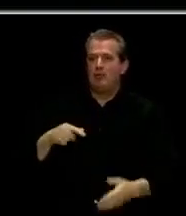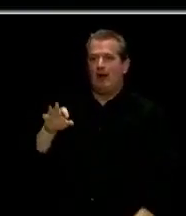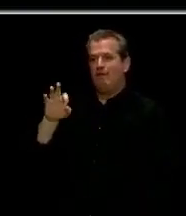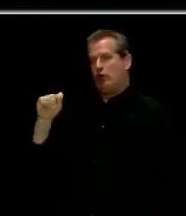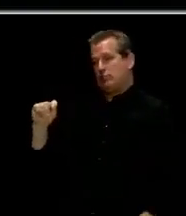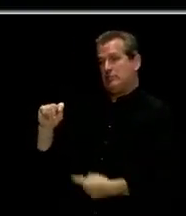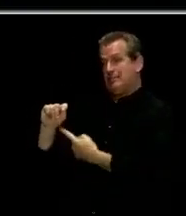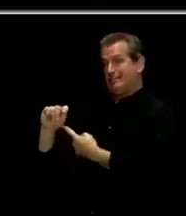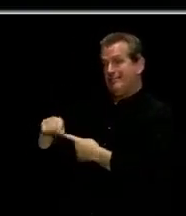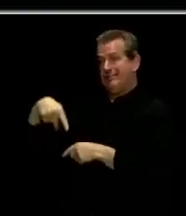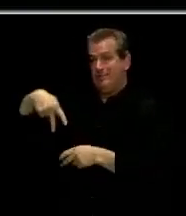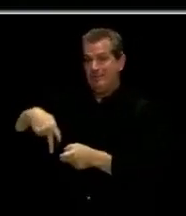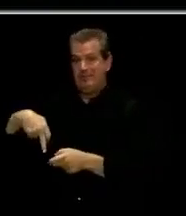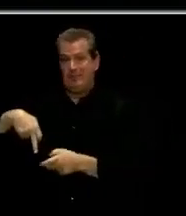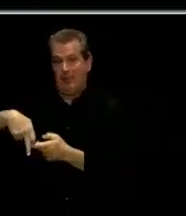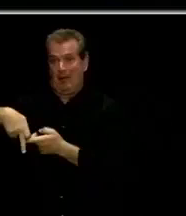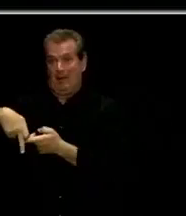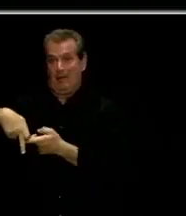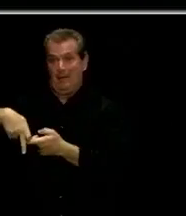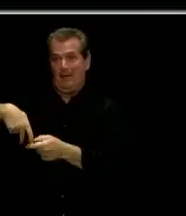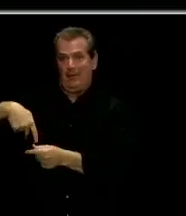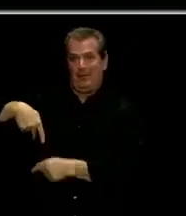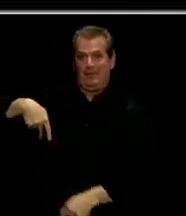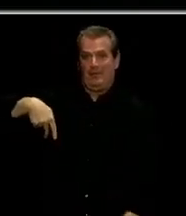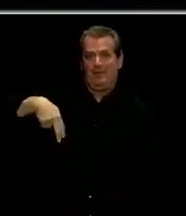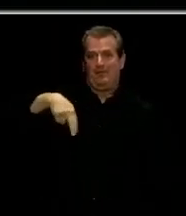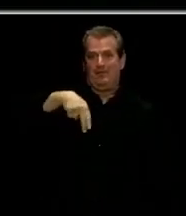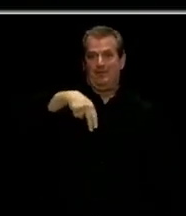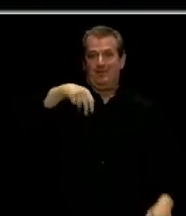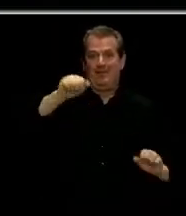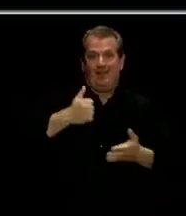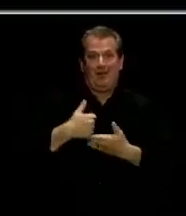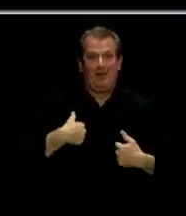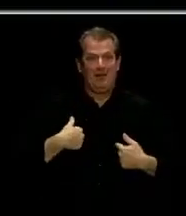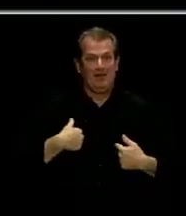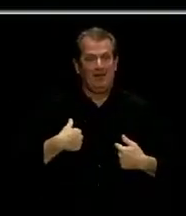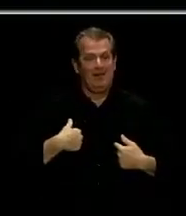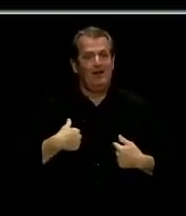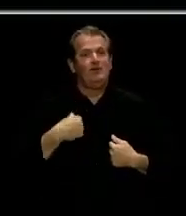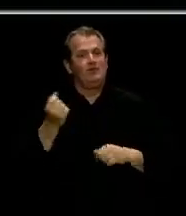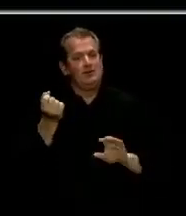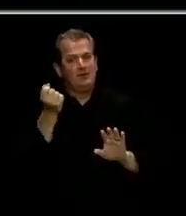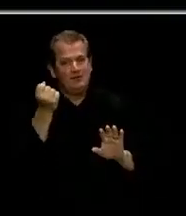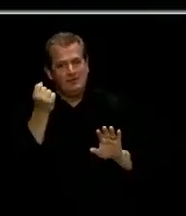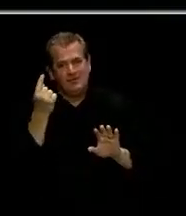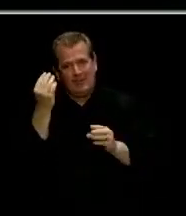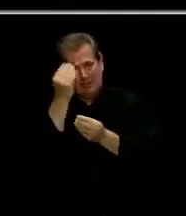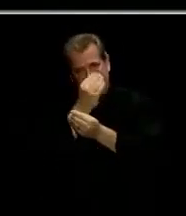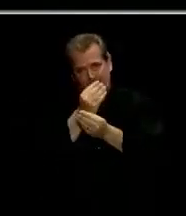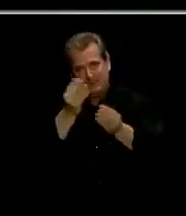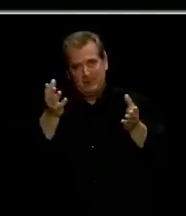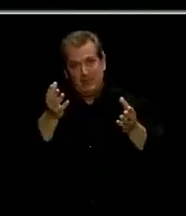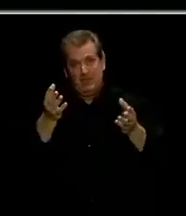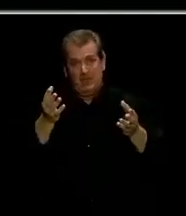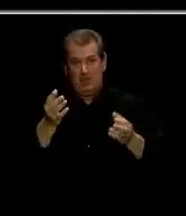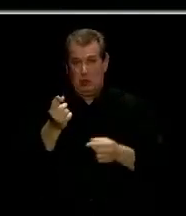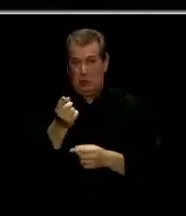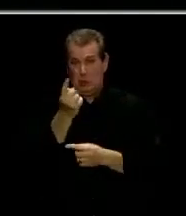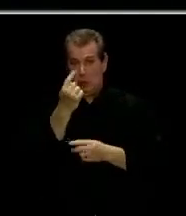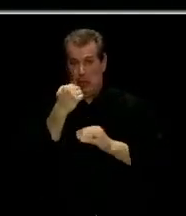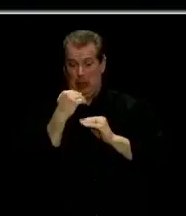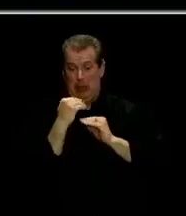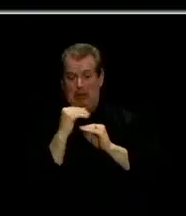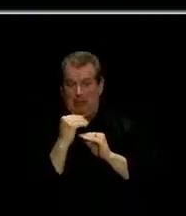and they made so many things possible. So what I want you to know is, one limitation does not define